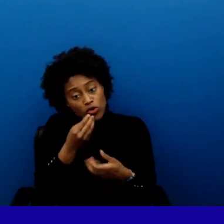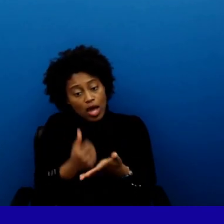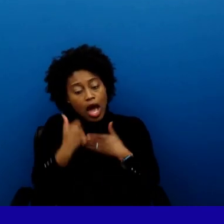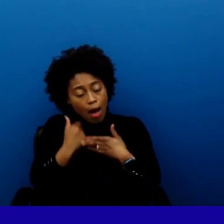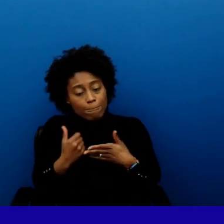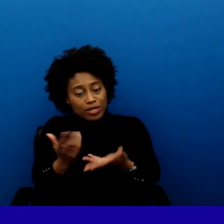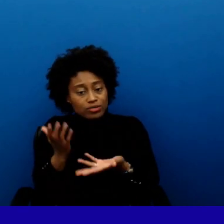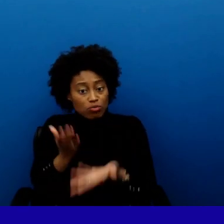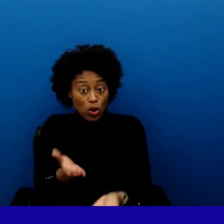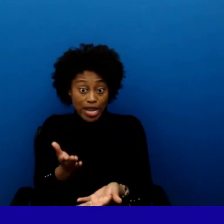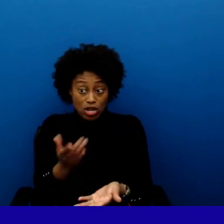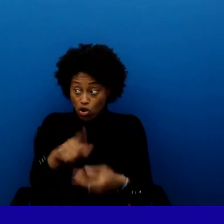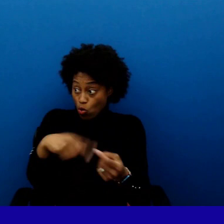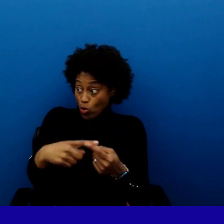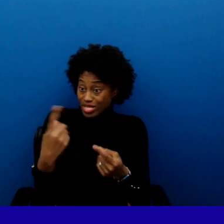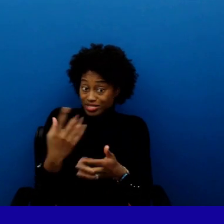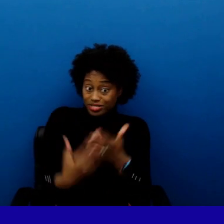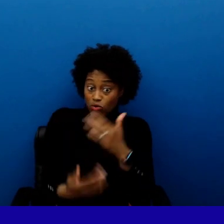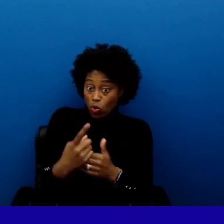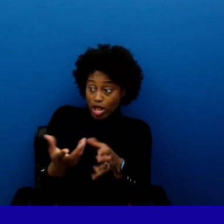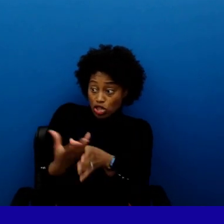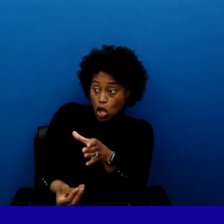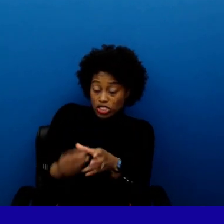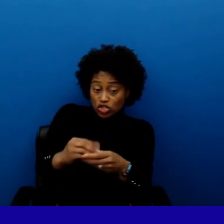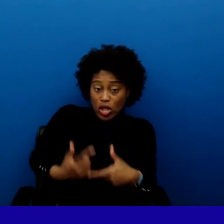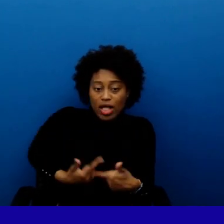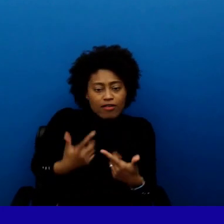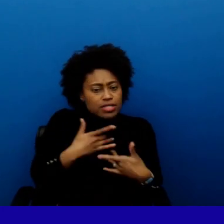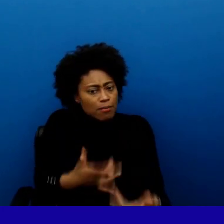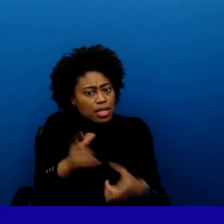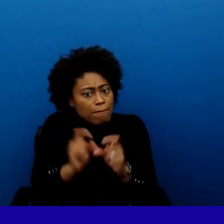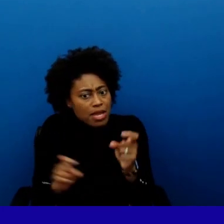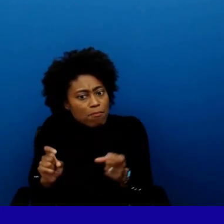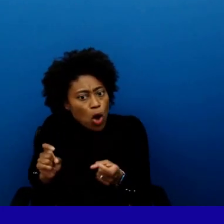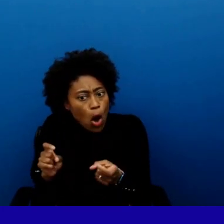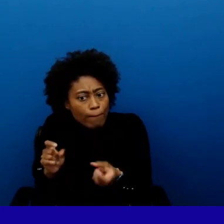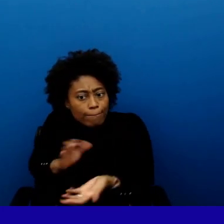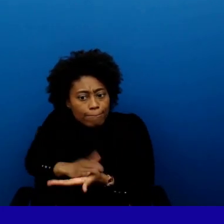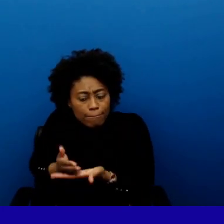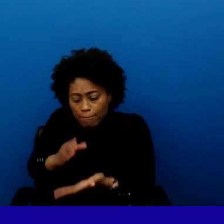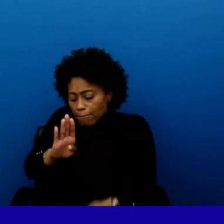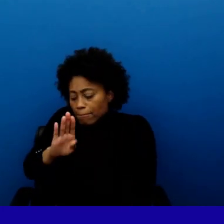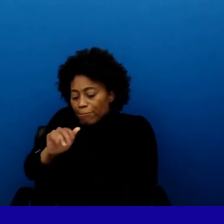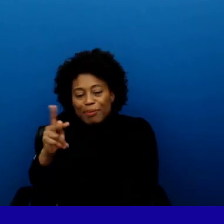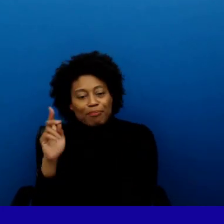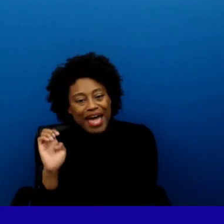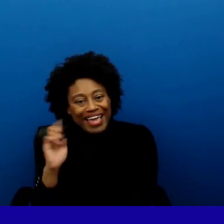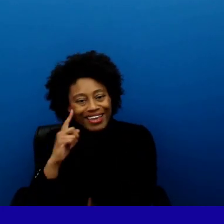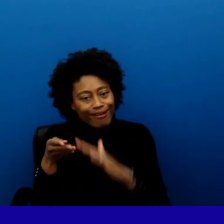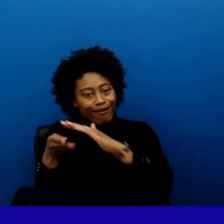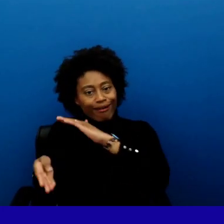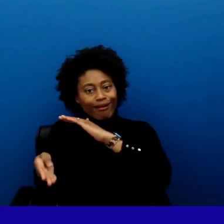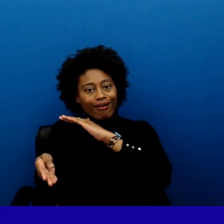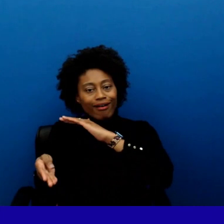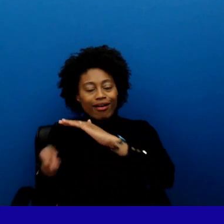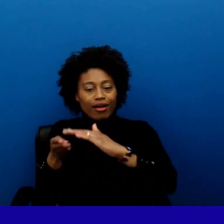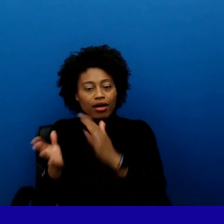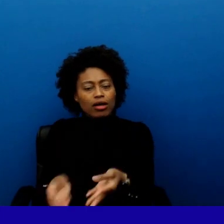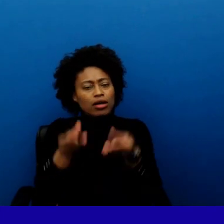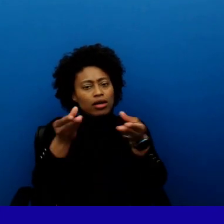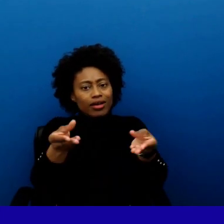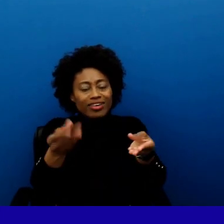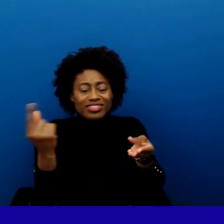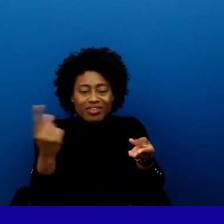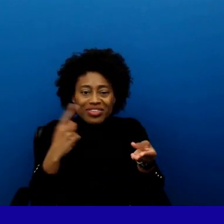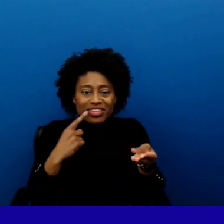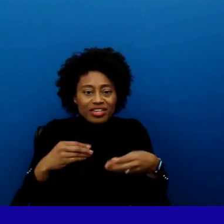food and baking, and it's one of the first things that people bring to you when you have a loss is baked goods and things that